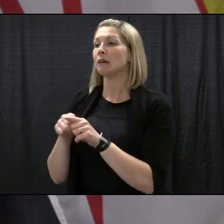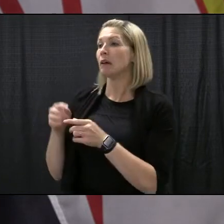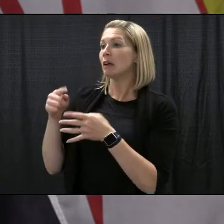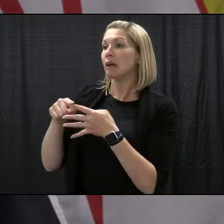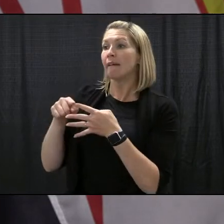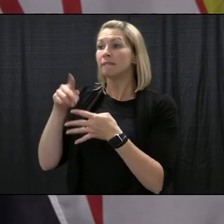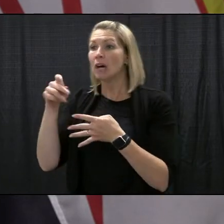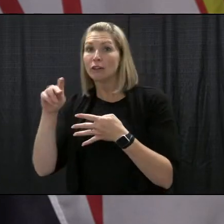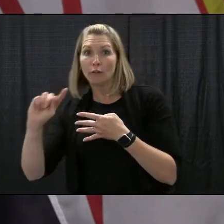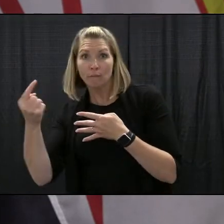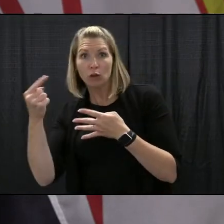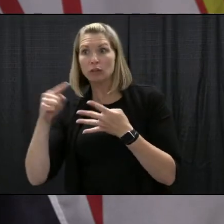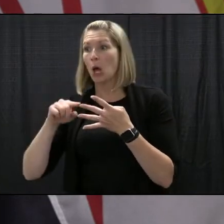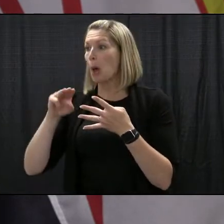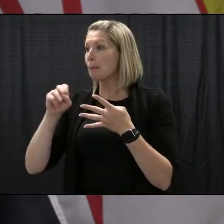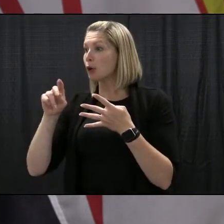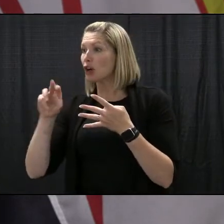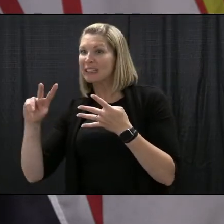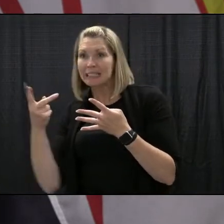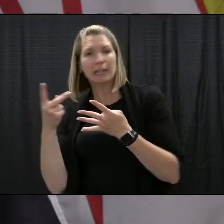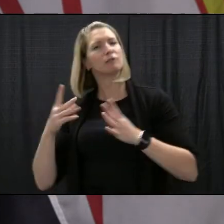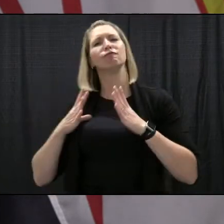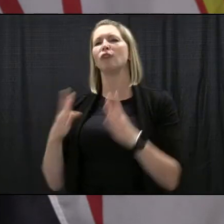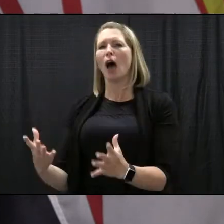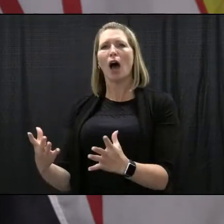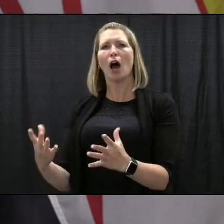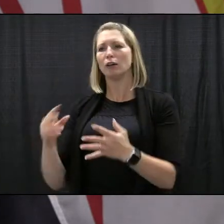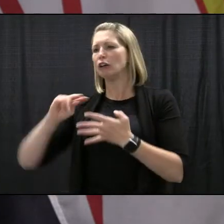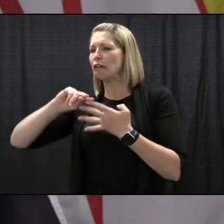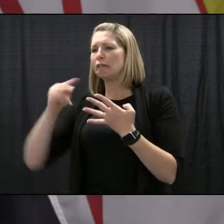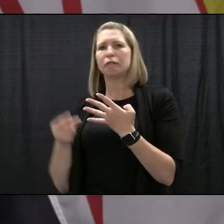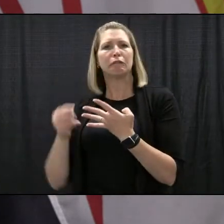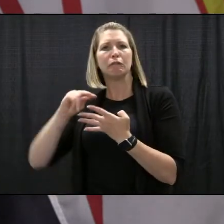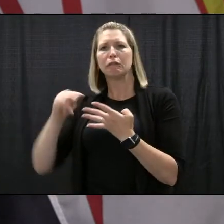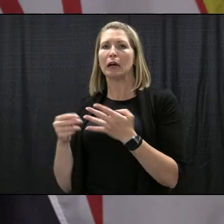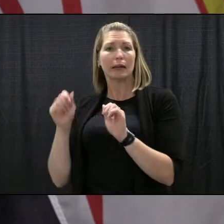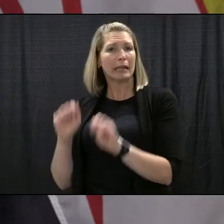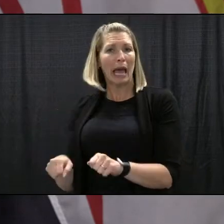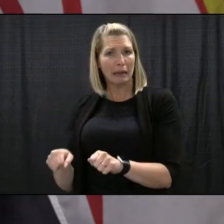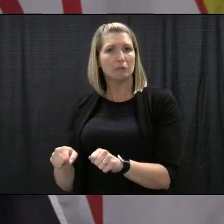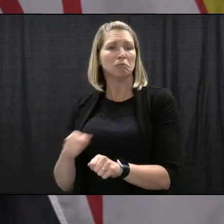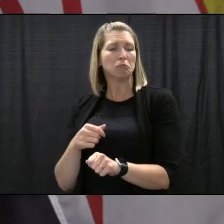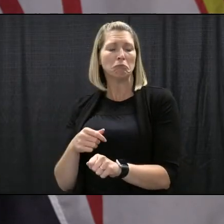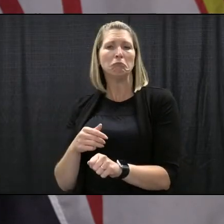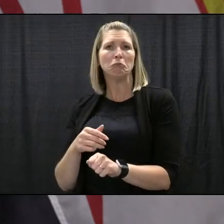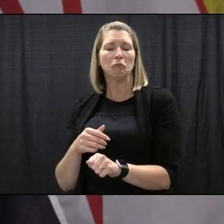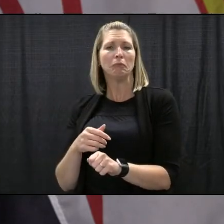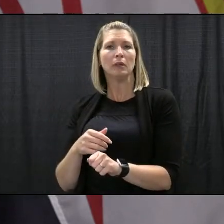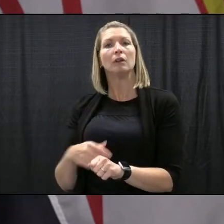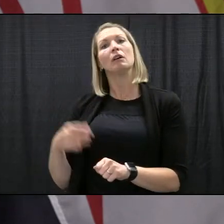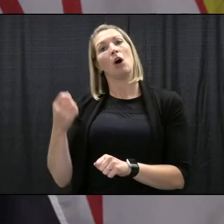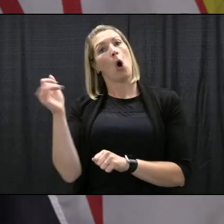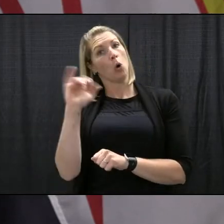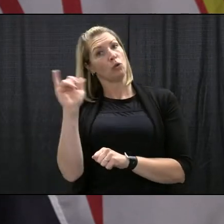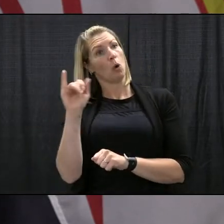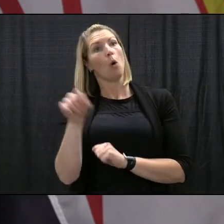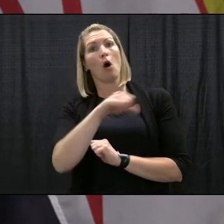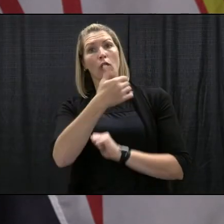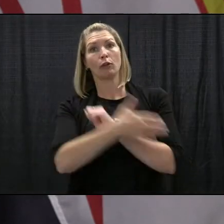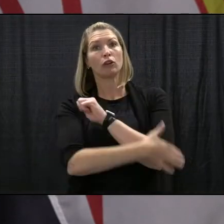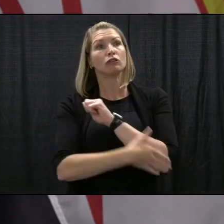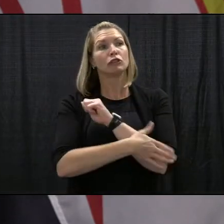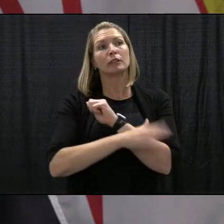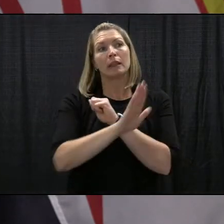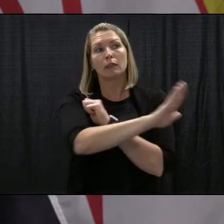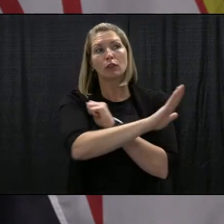global pandemic, and countries are still navigating through a very difficult and uncertain period. So we need to give this time. Our priority is